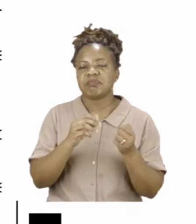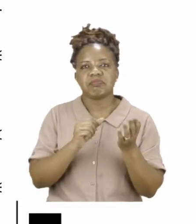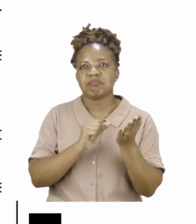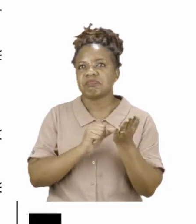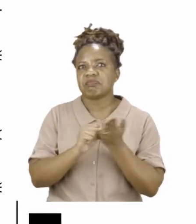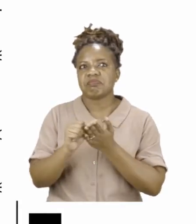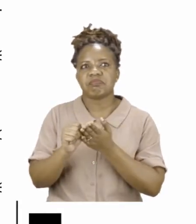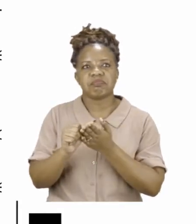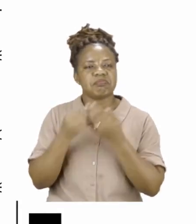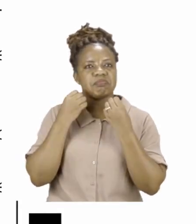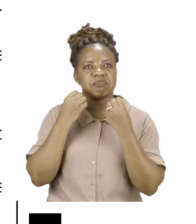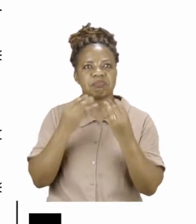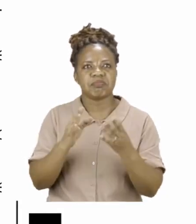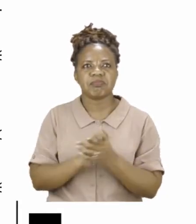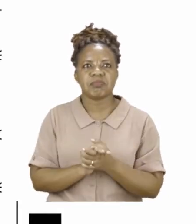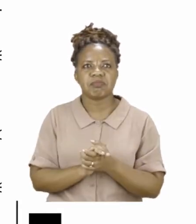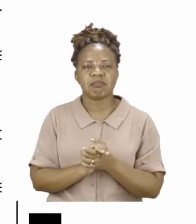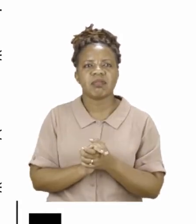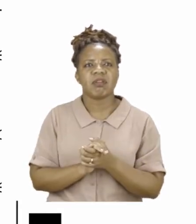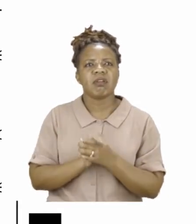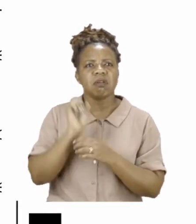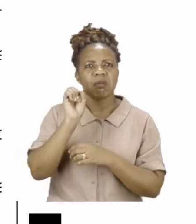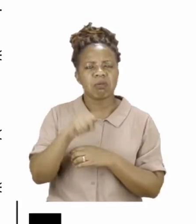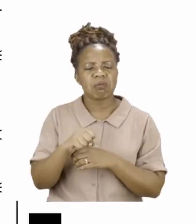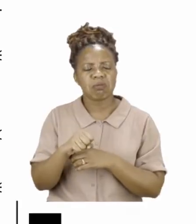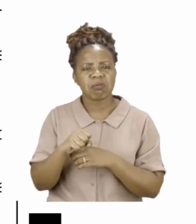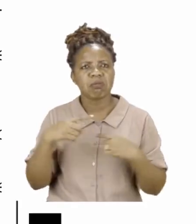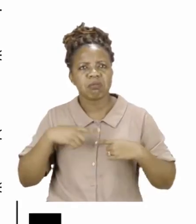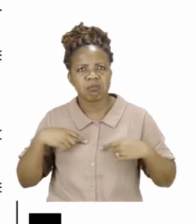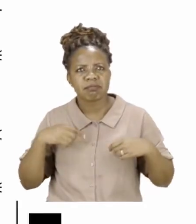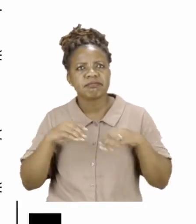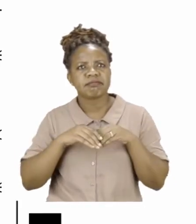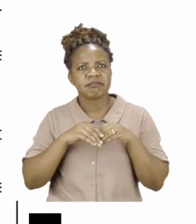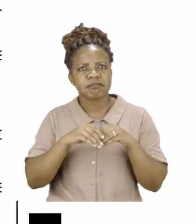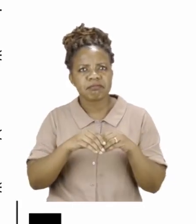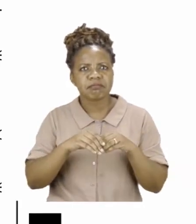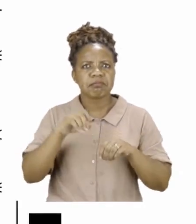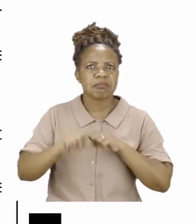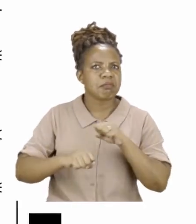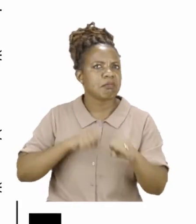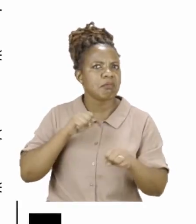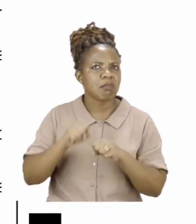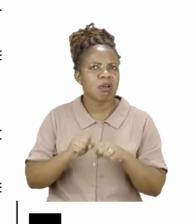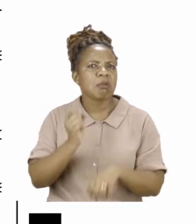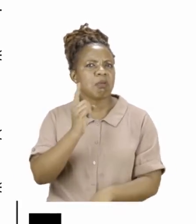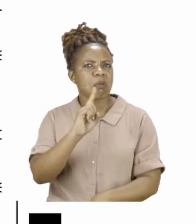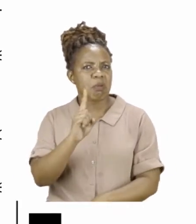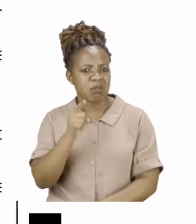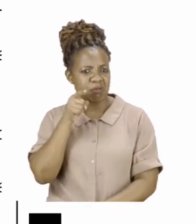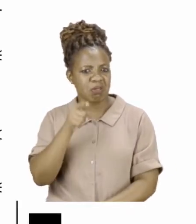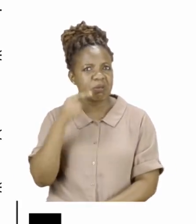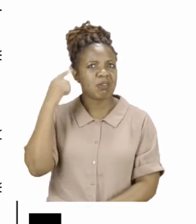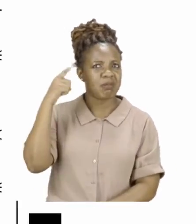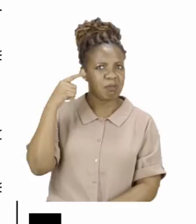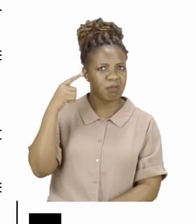you mad? It will take too long to travel by bicycle. Could we travel